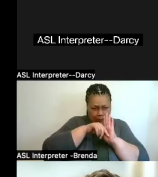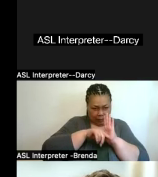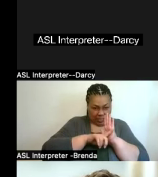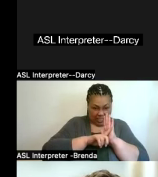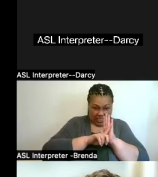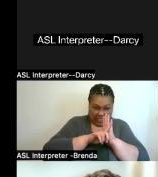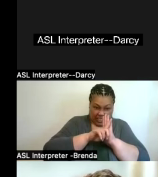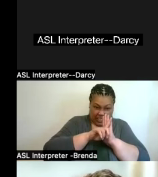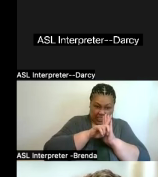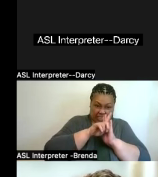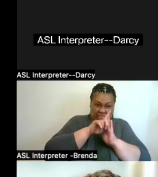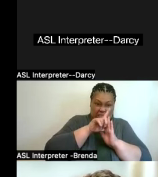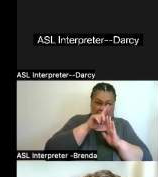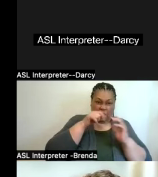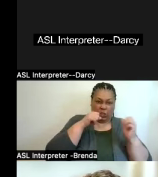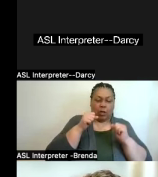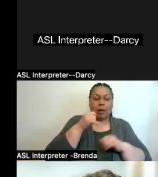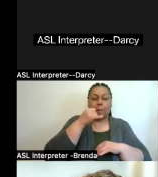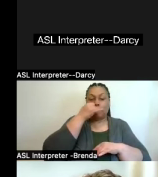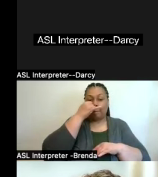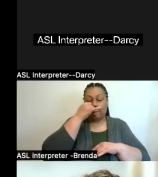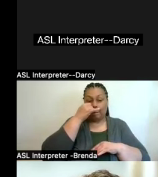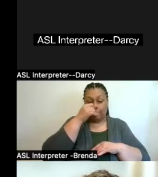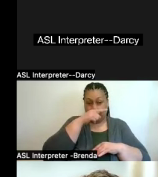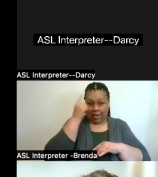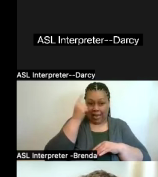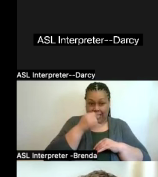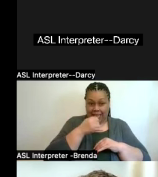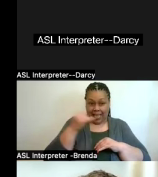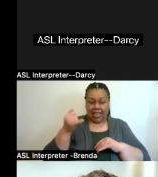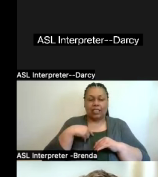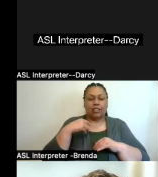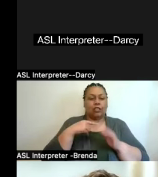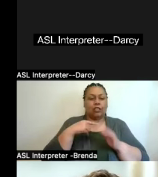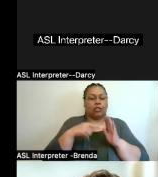magnitude. And the black line shows the observed GPS displacement